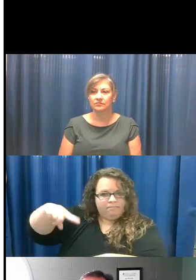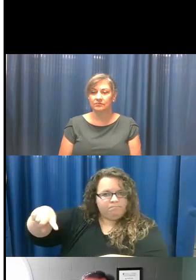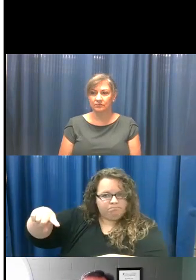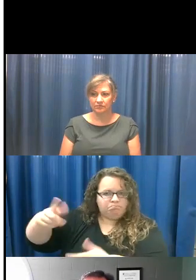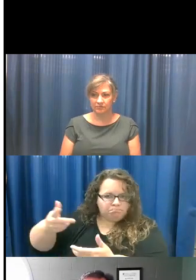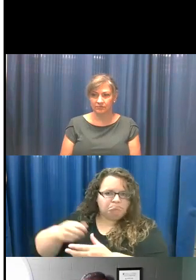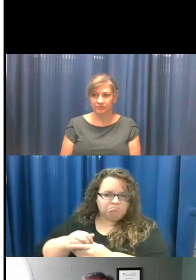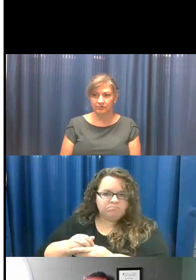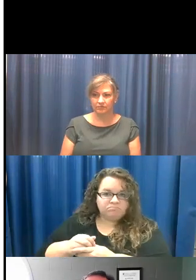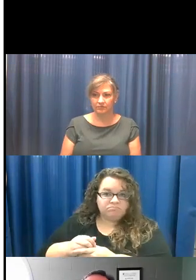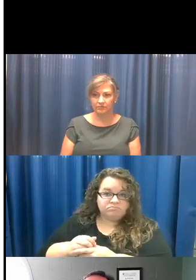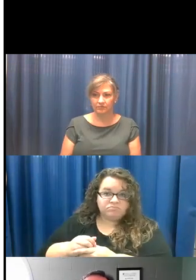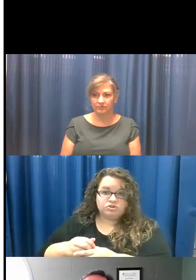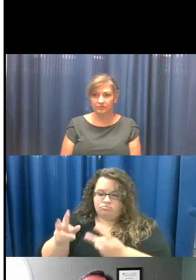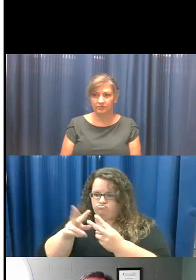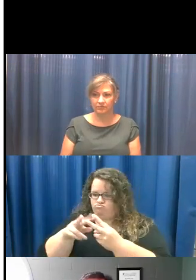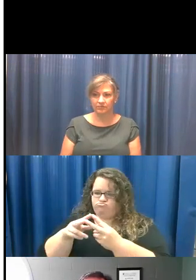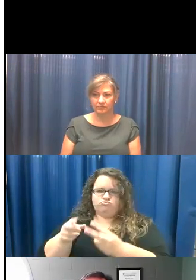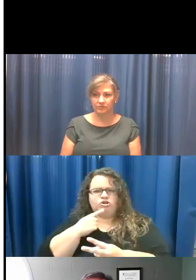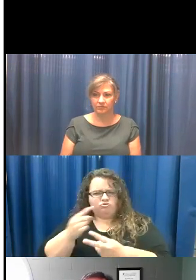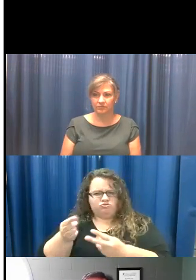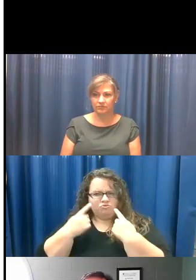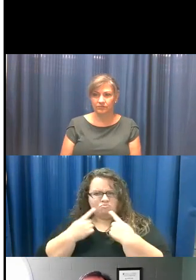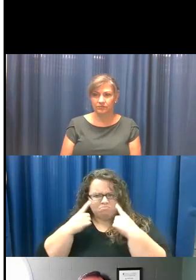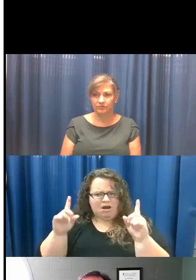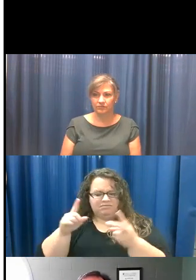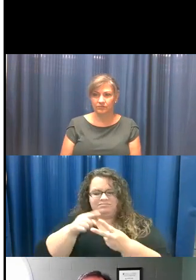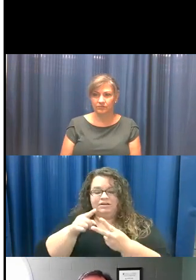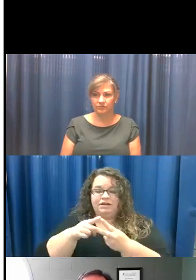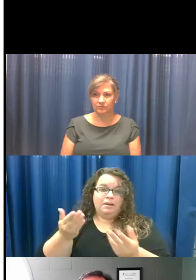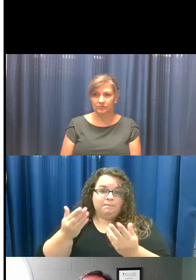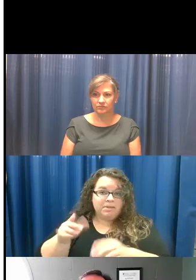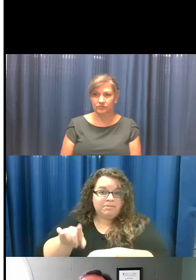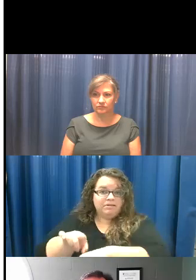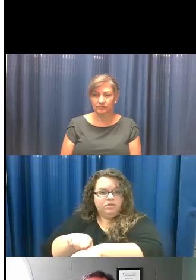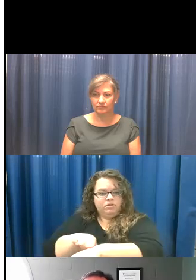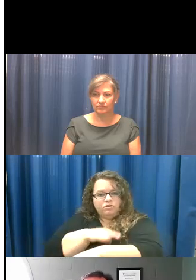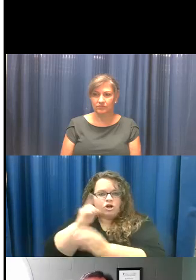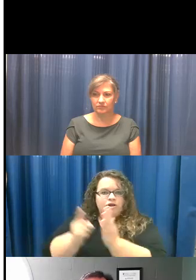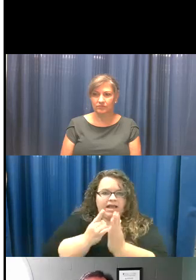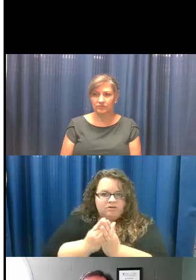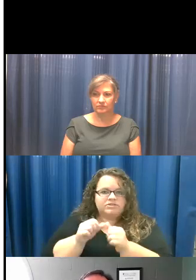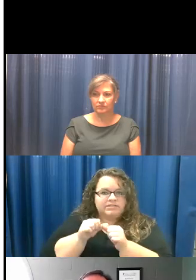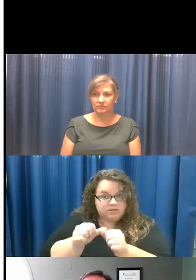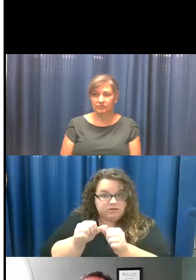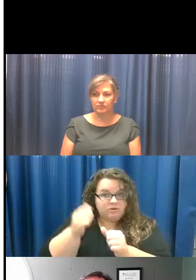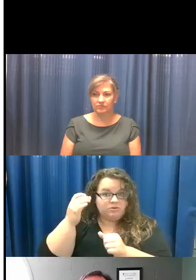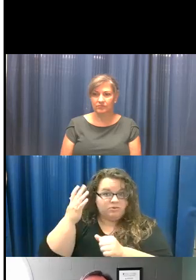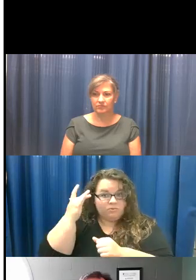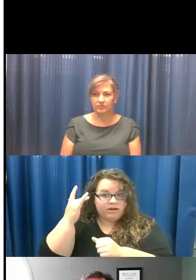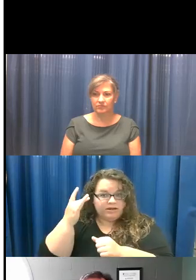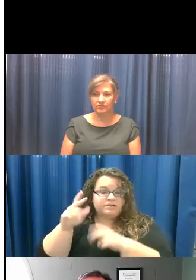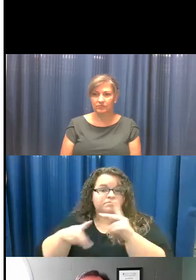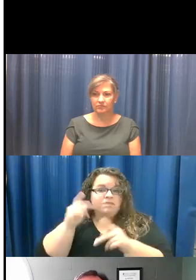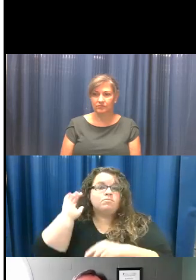we get 2 wins. One, we might be able to have longer hours of coverage during the day because people will be working the 10-hour.